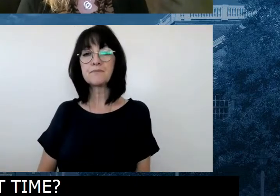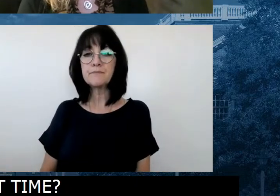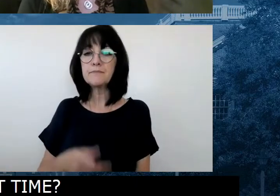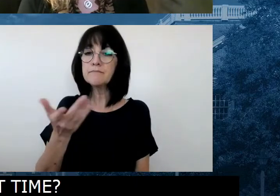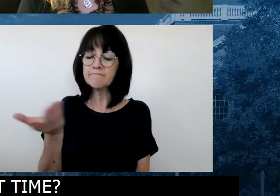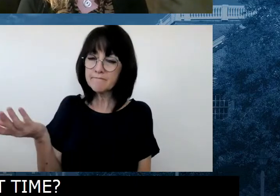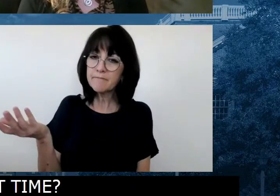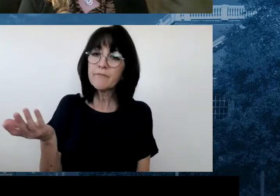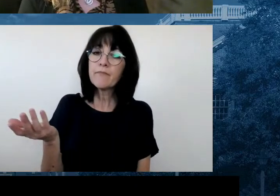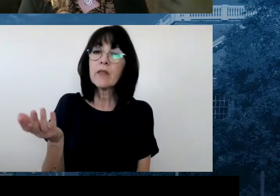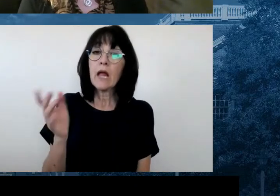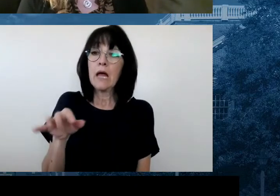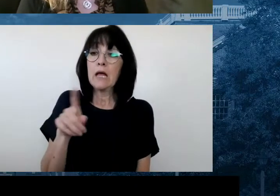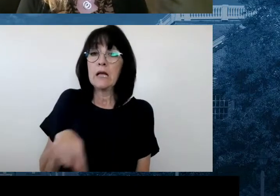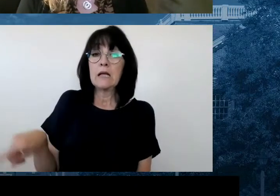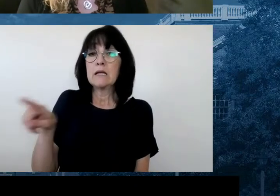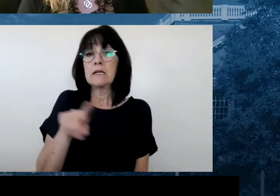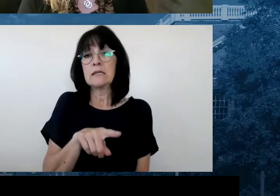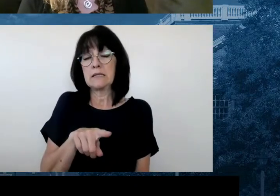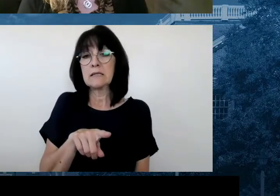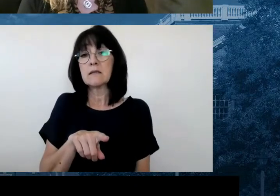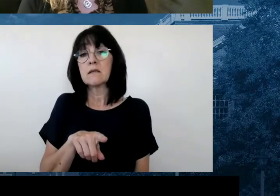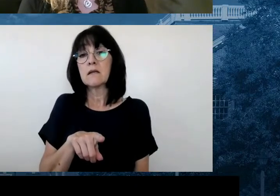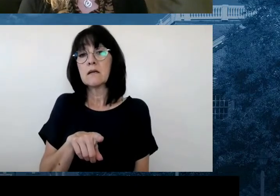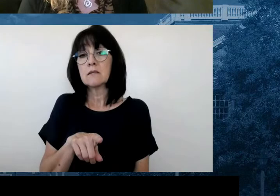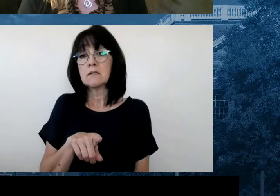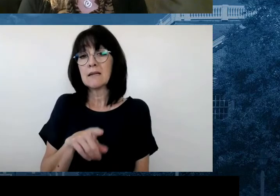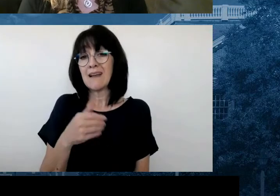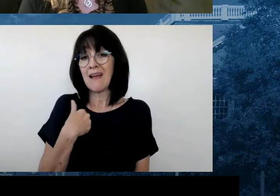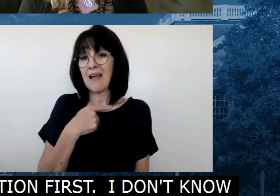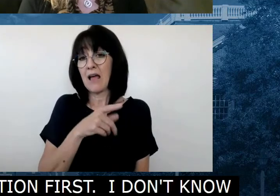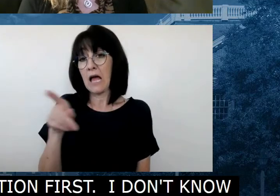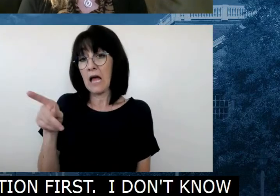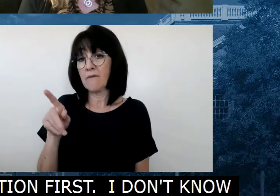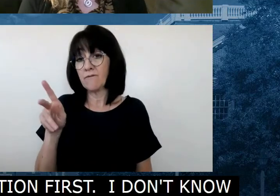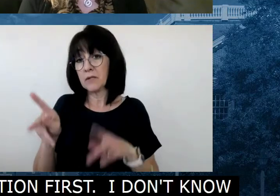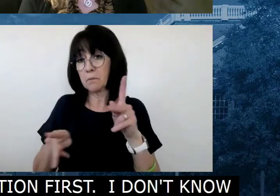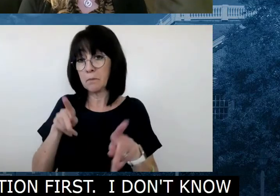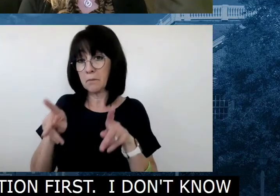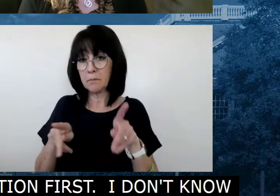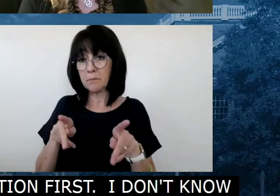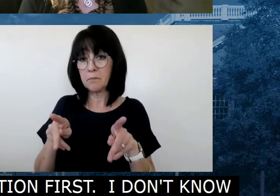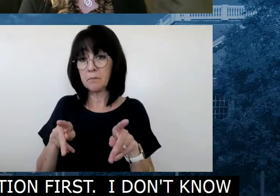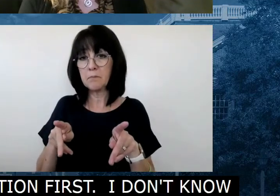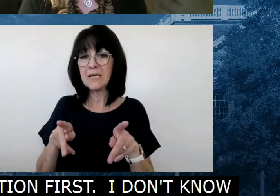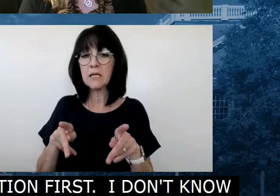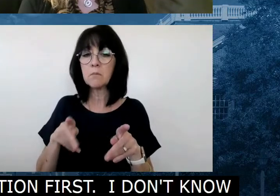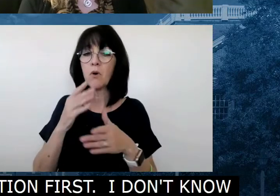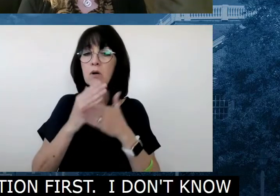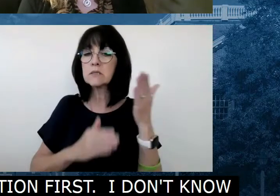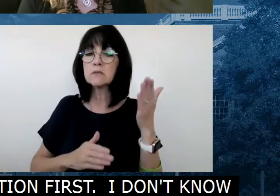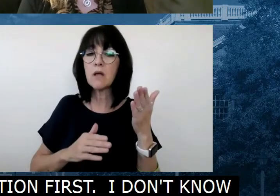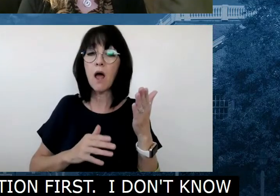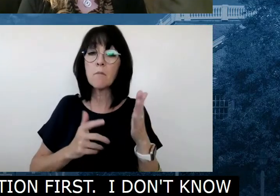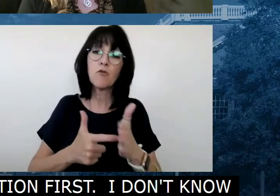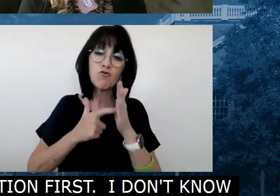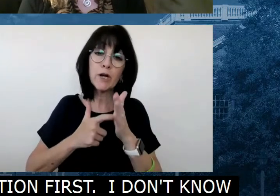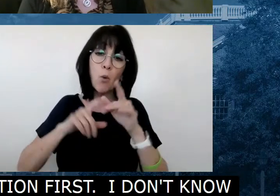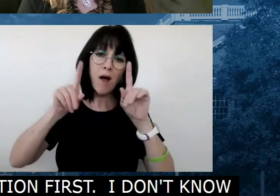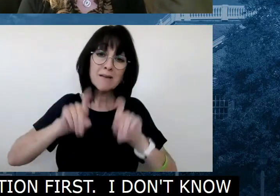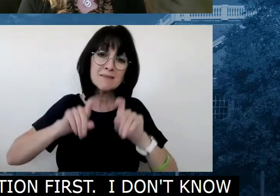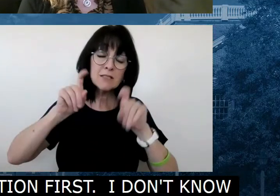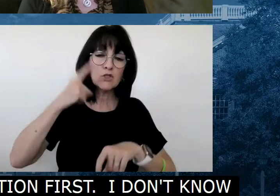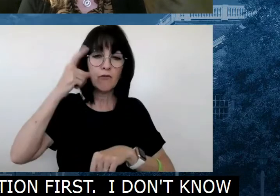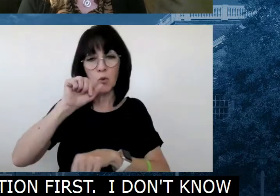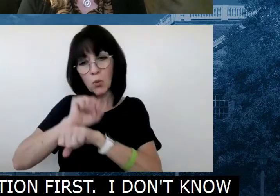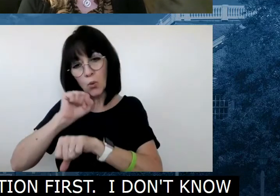people that are getting vaccinated. I will tell you there are people that need it for work, that need it for traveling, people